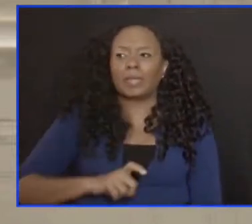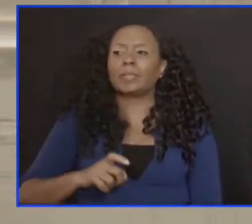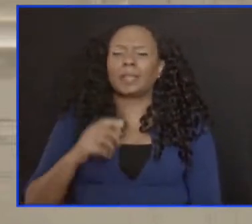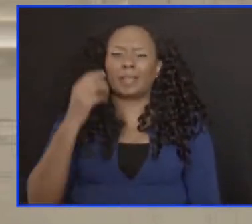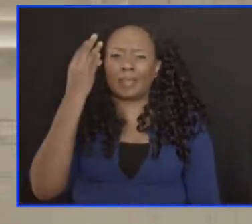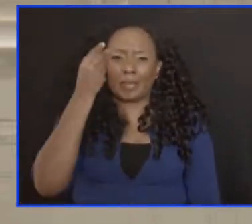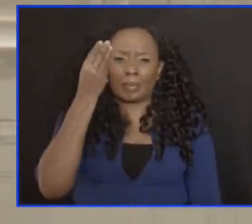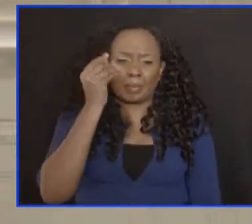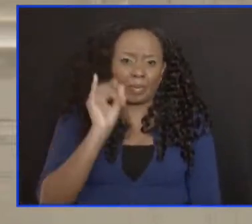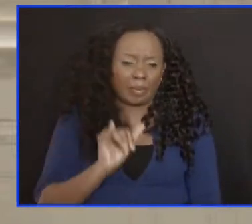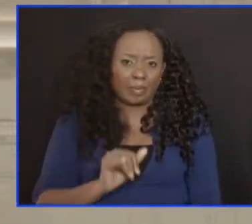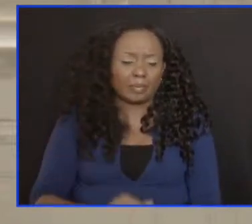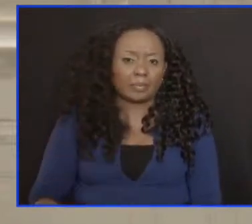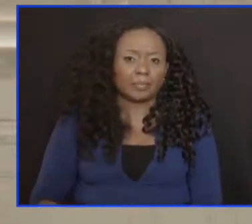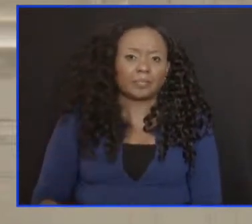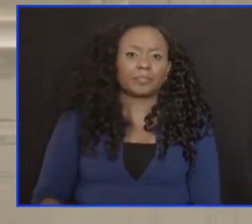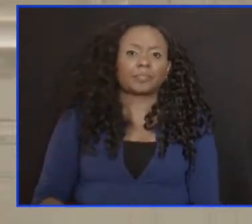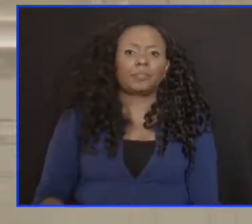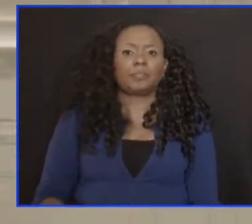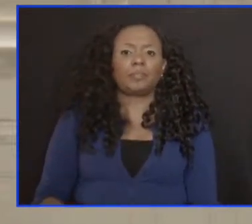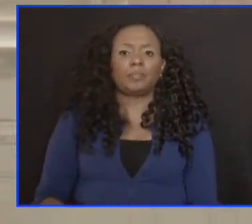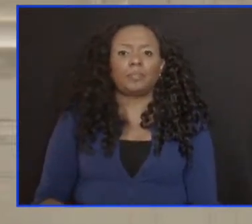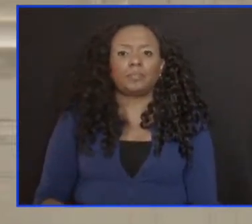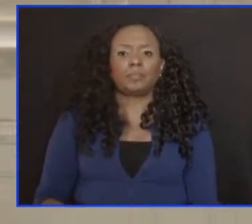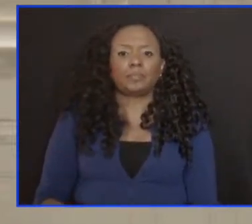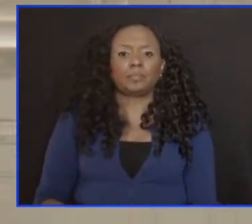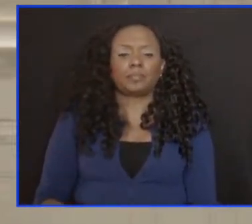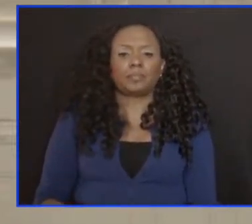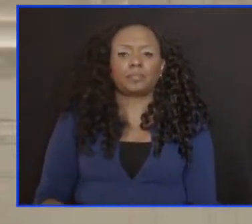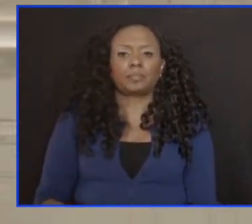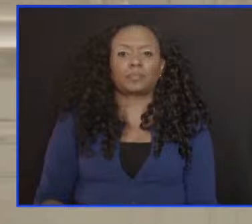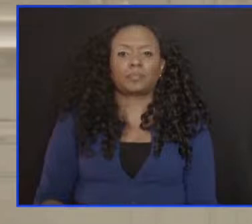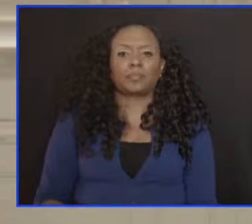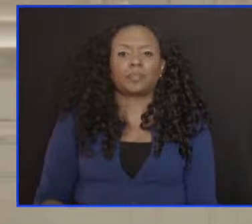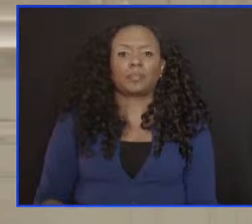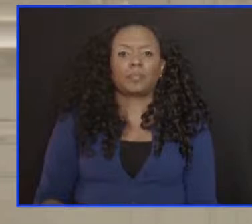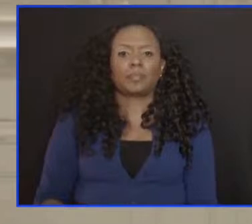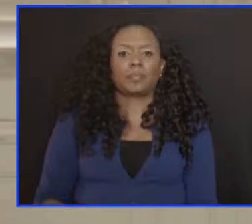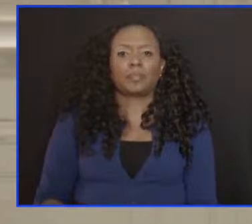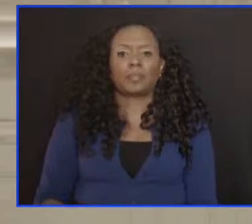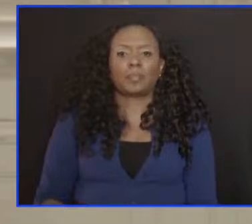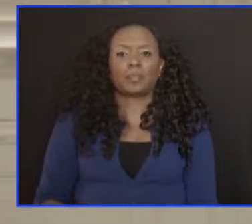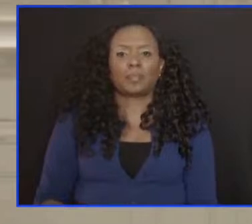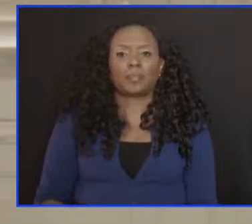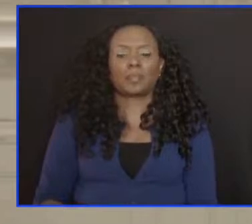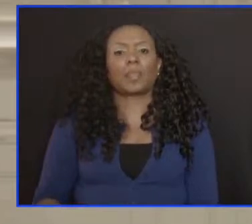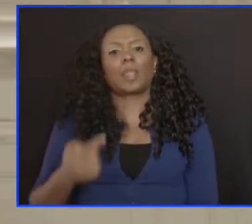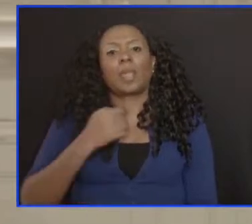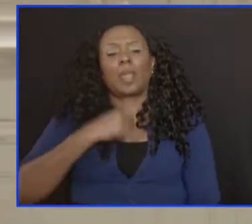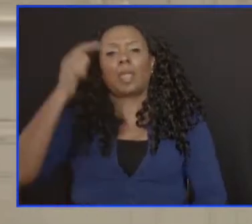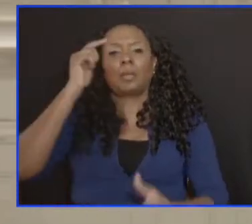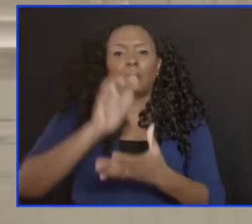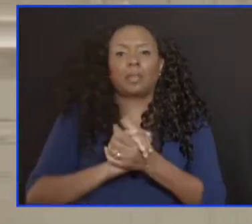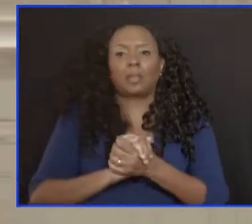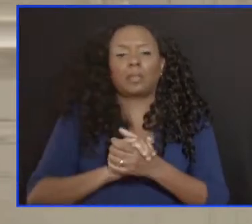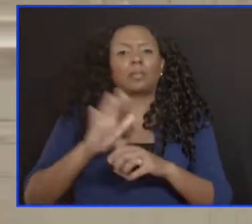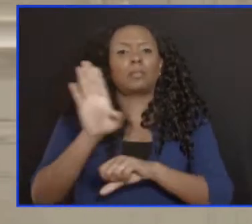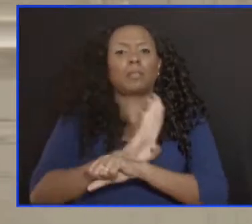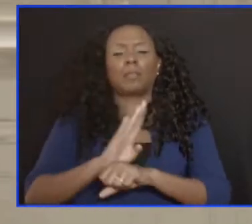But in view of what we've seen, and really relooking at stuff, and I believe that we've done well in this